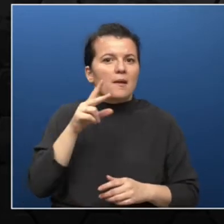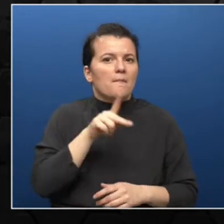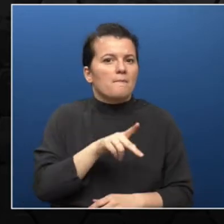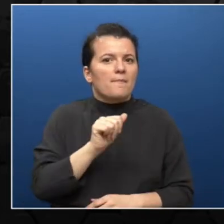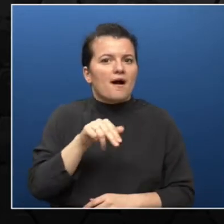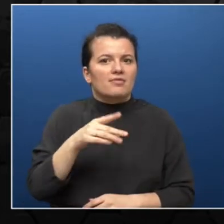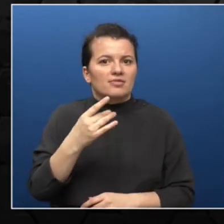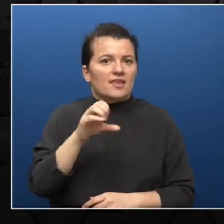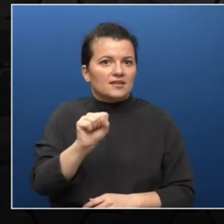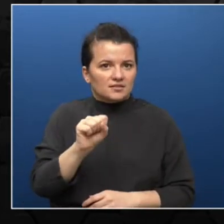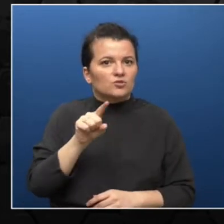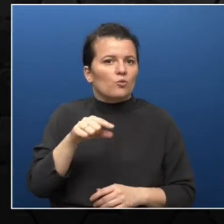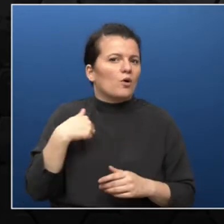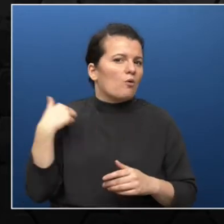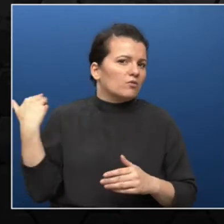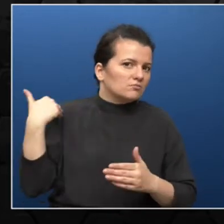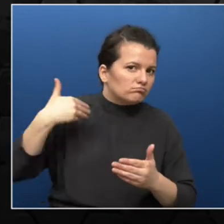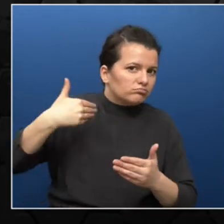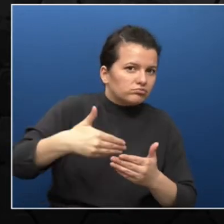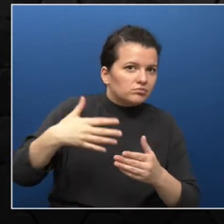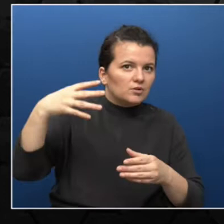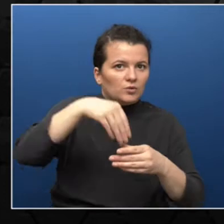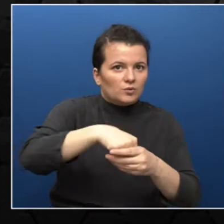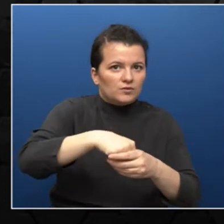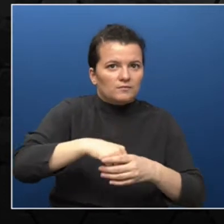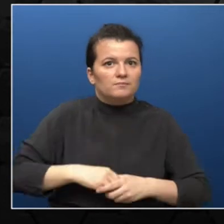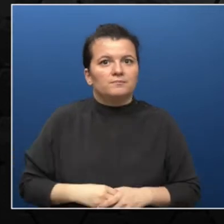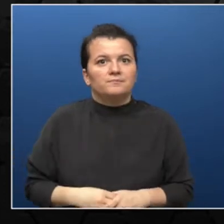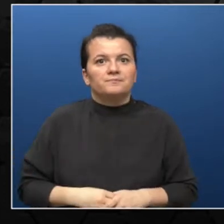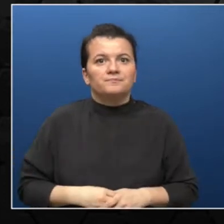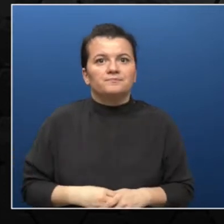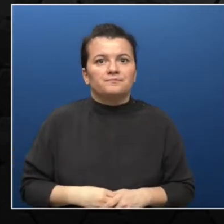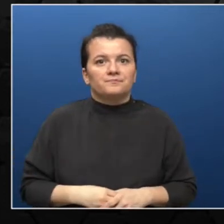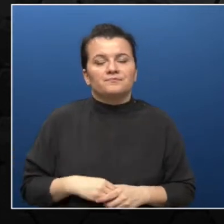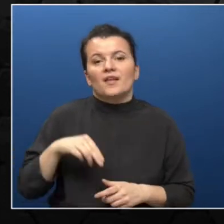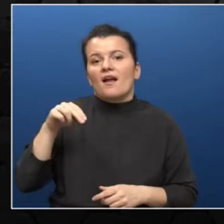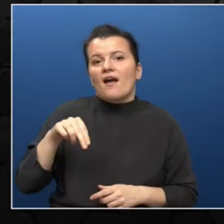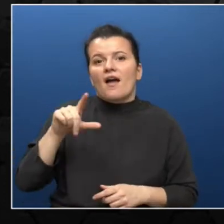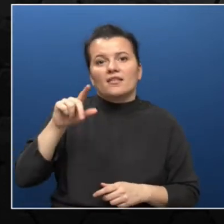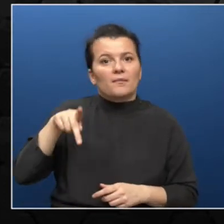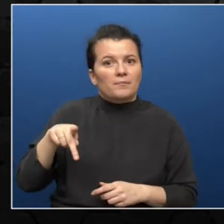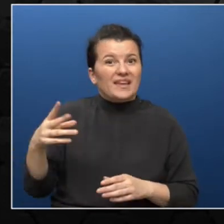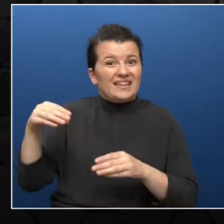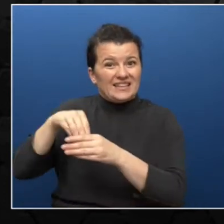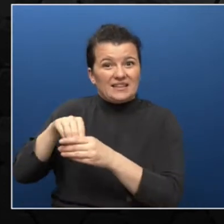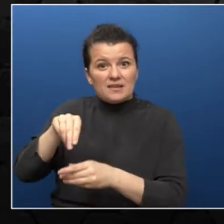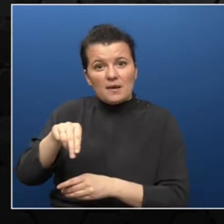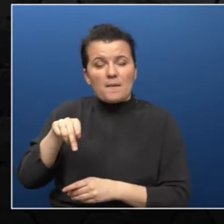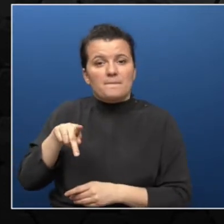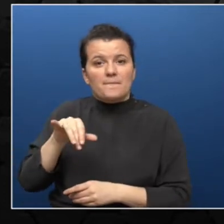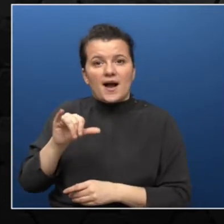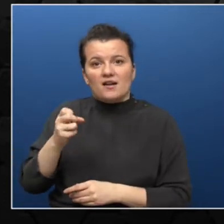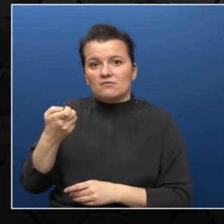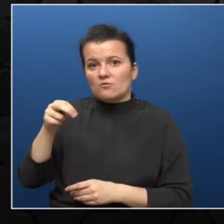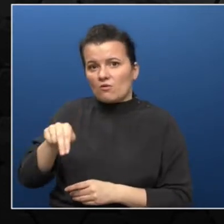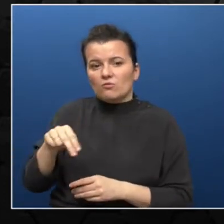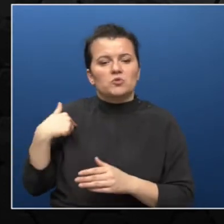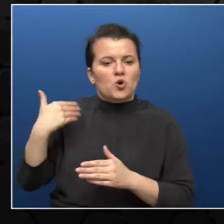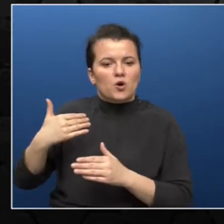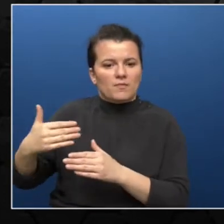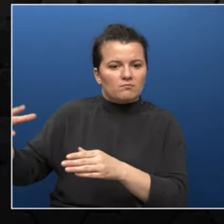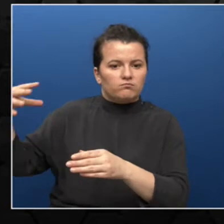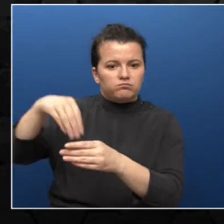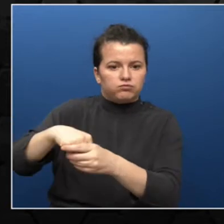then NLTK is also a general NLP library in Python that we usually import. Stopword